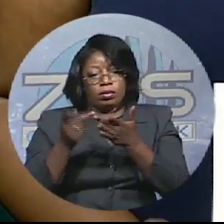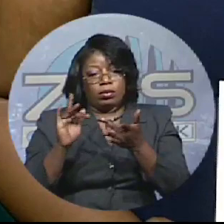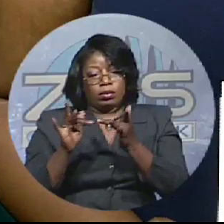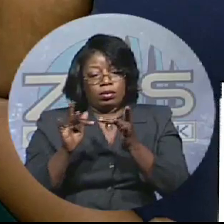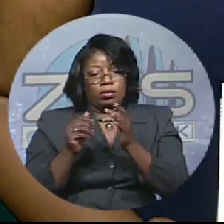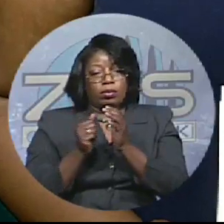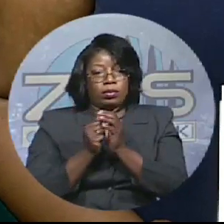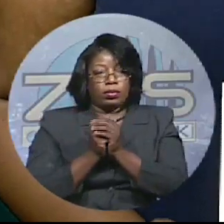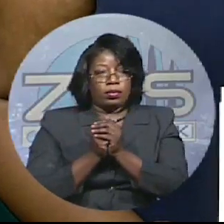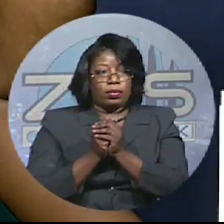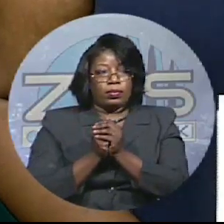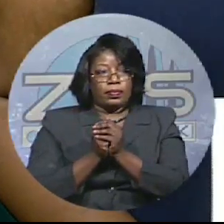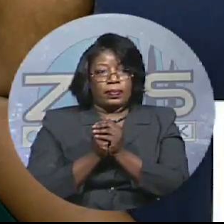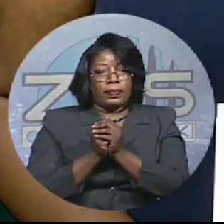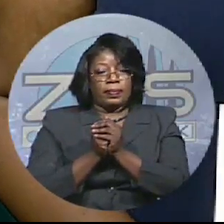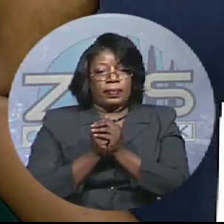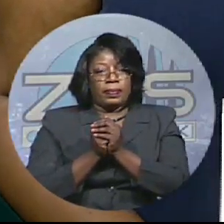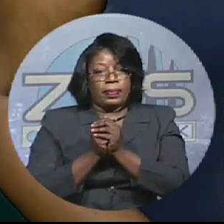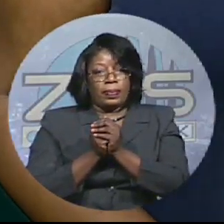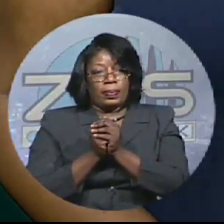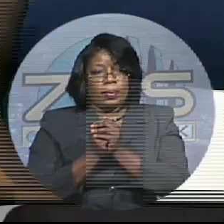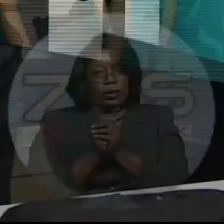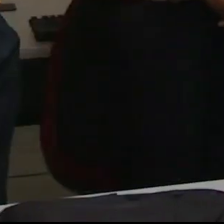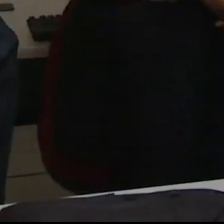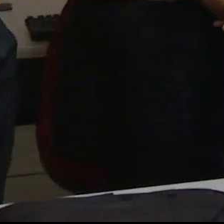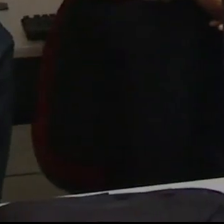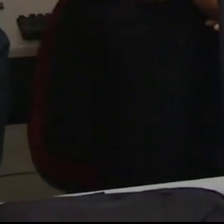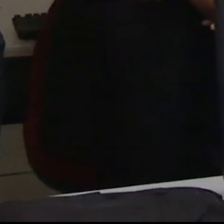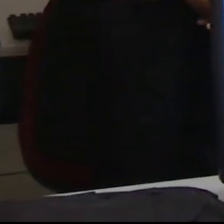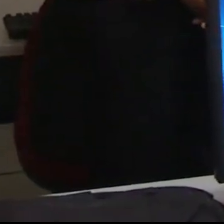Noel Ferguson, ZNS Network News.